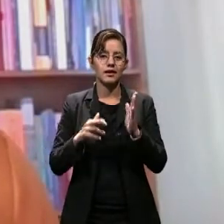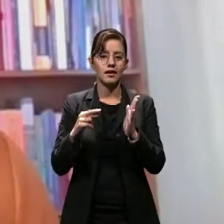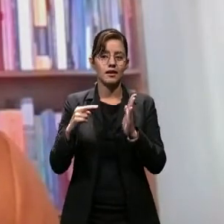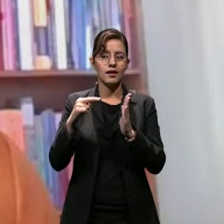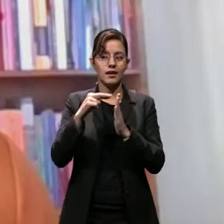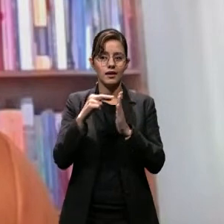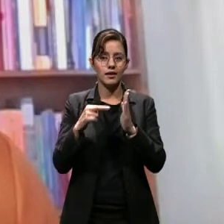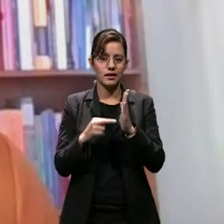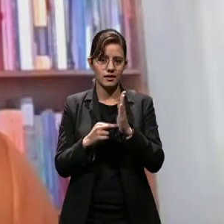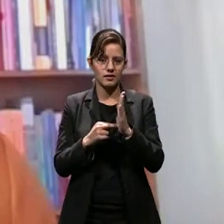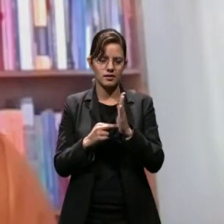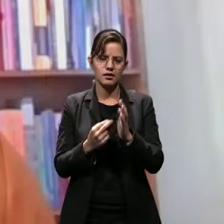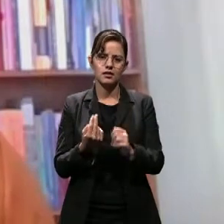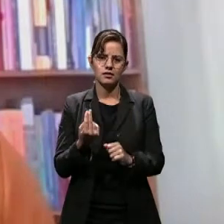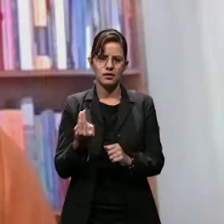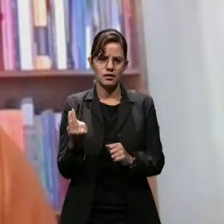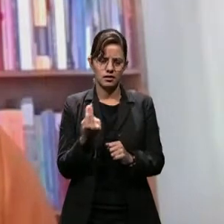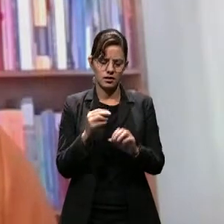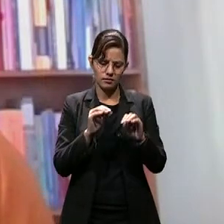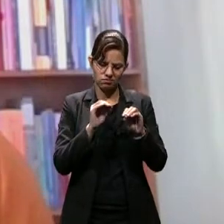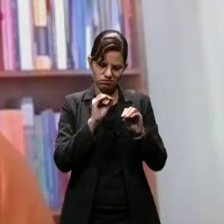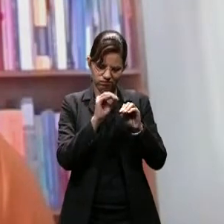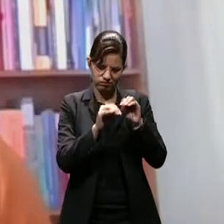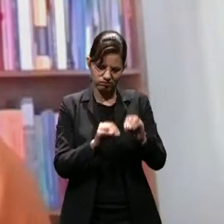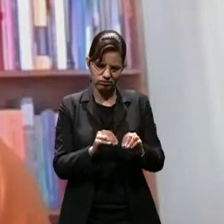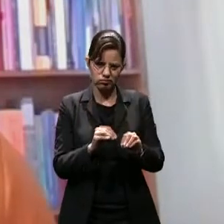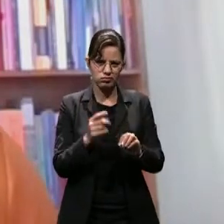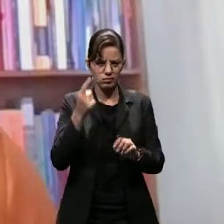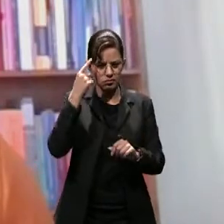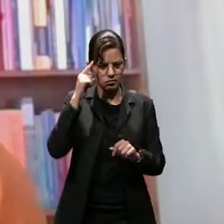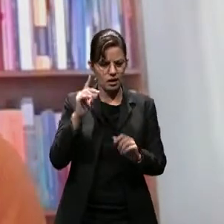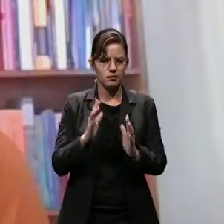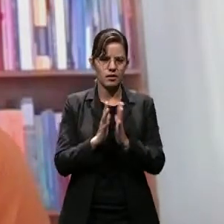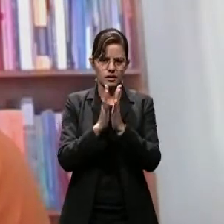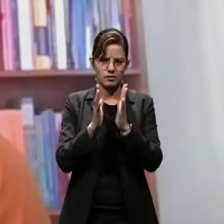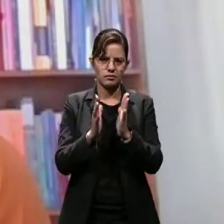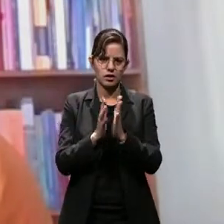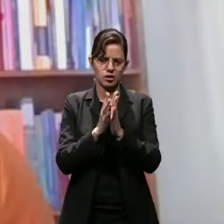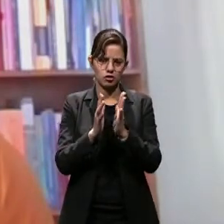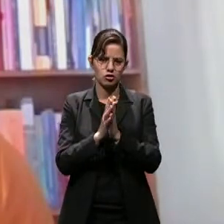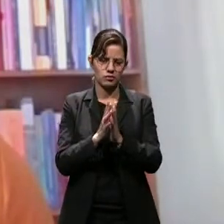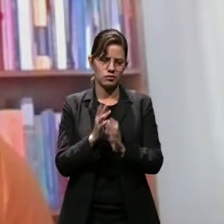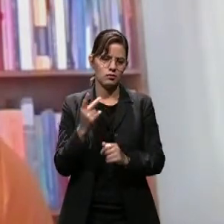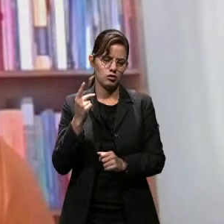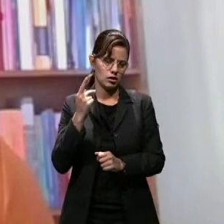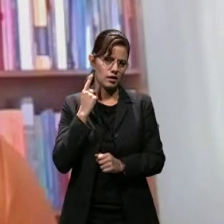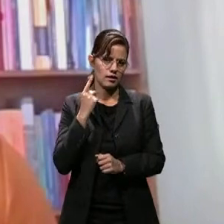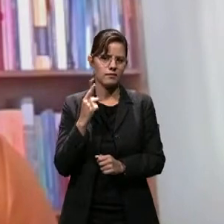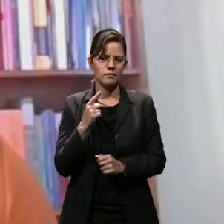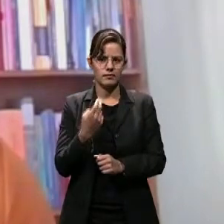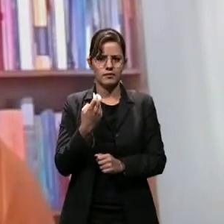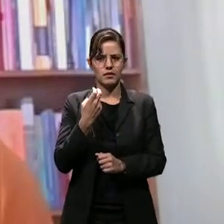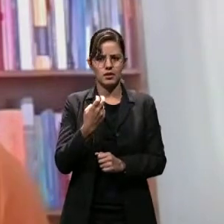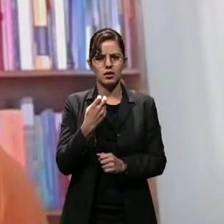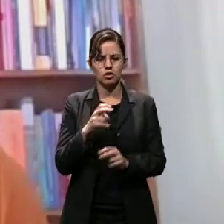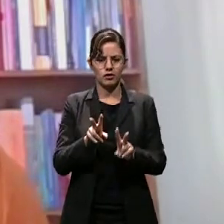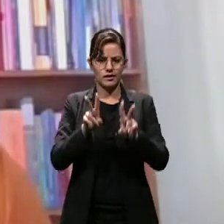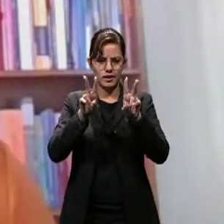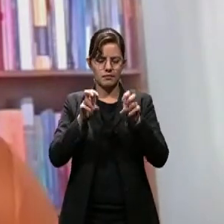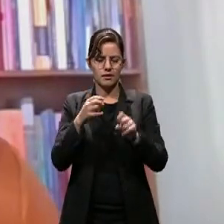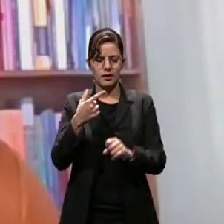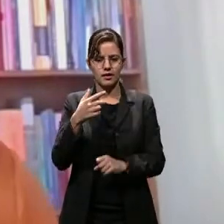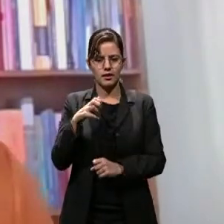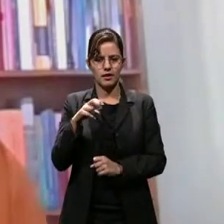it has meant to be to adopt rules in gender violence, and she has